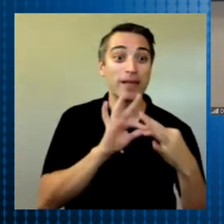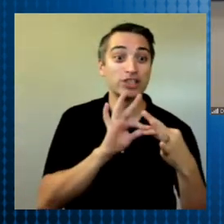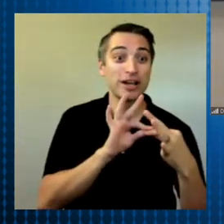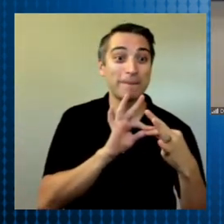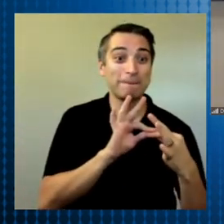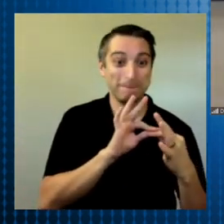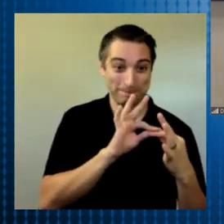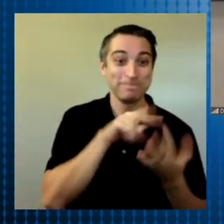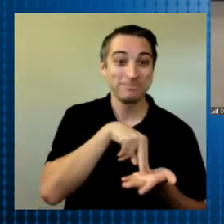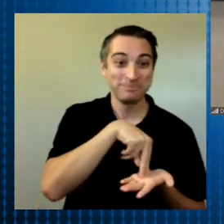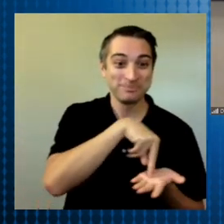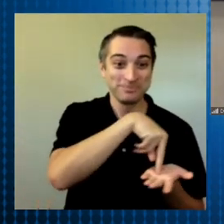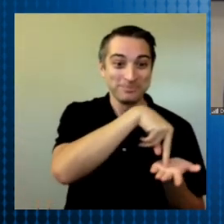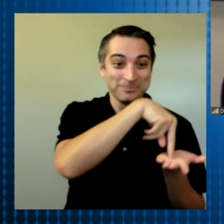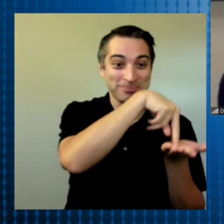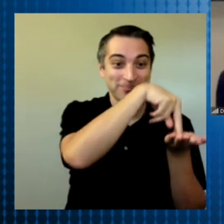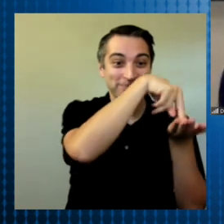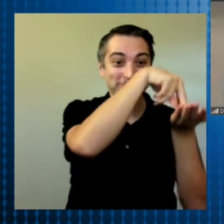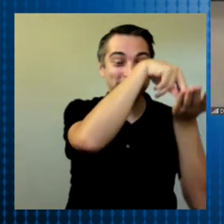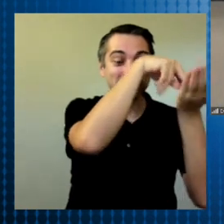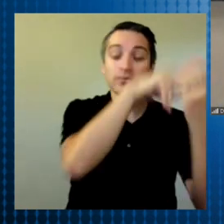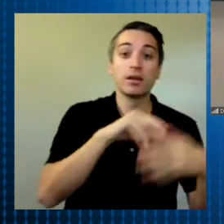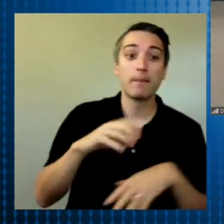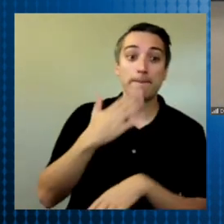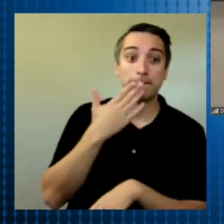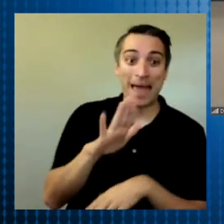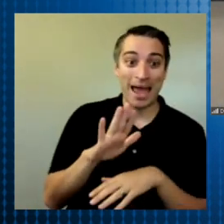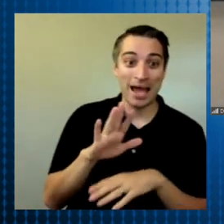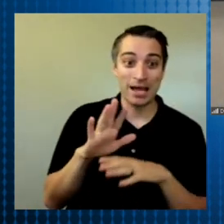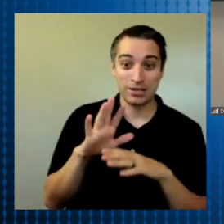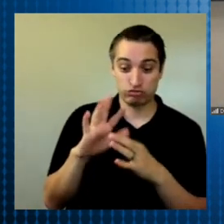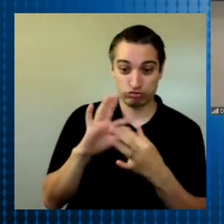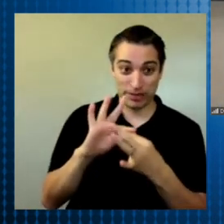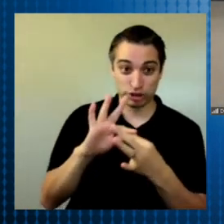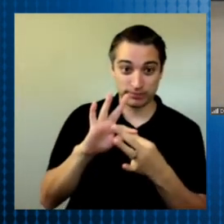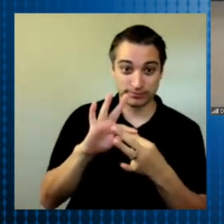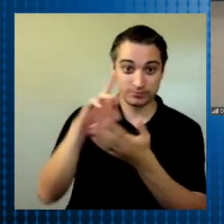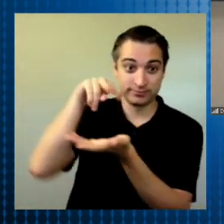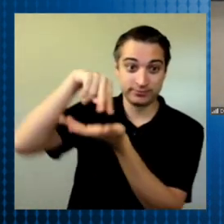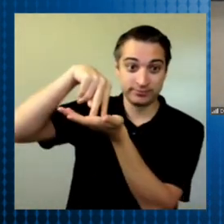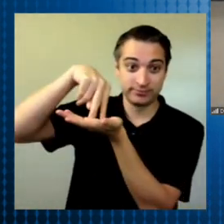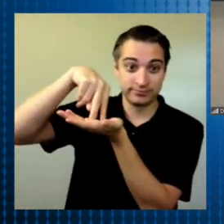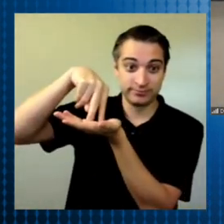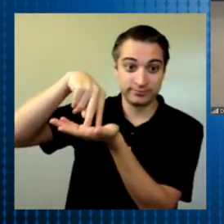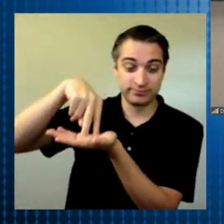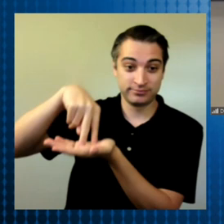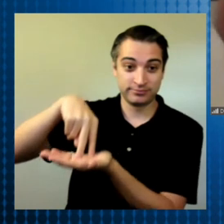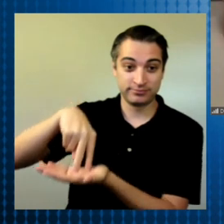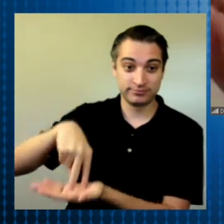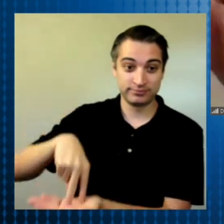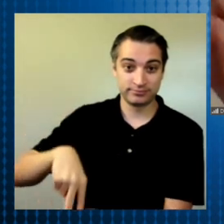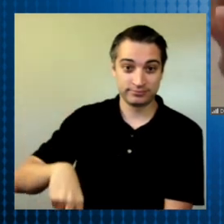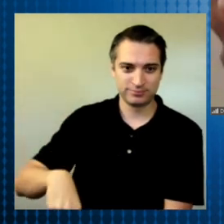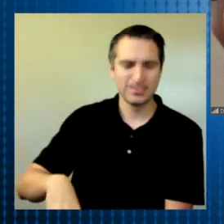bad relationships will take you down. So I would beg of you, I'm not talking about being uppity, I'm not talking about being